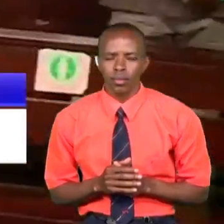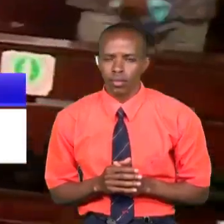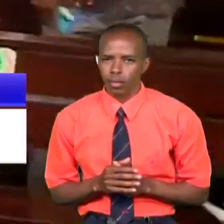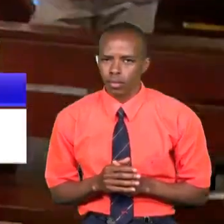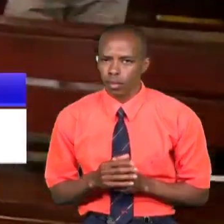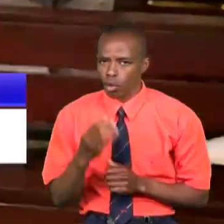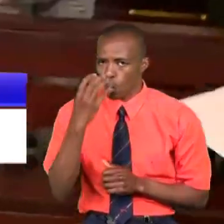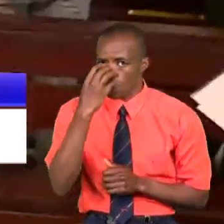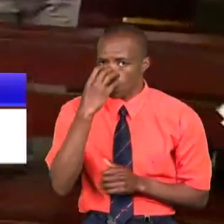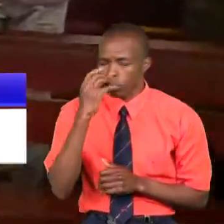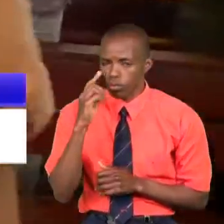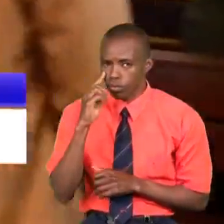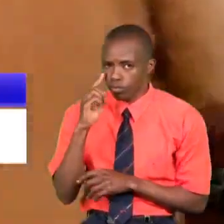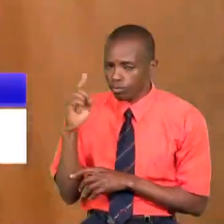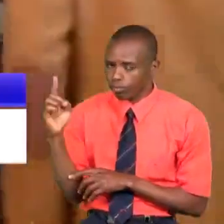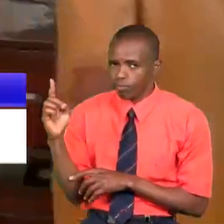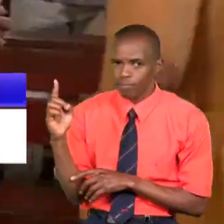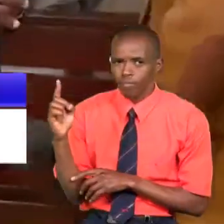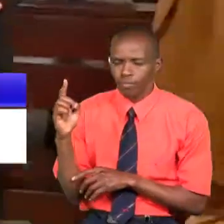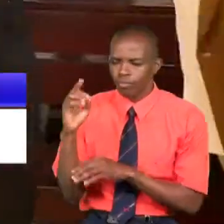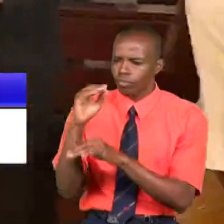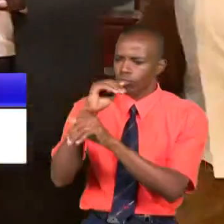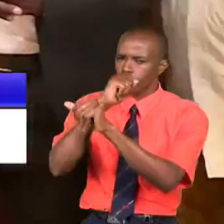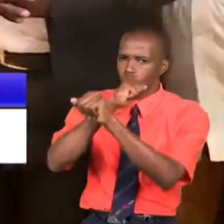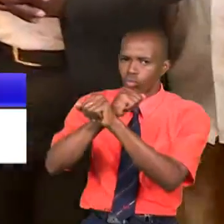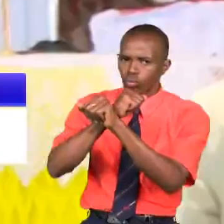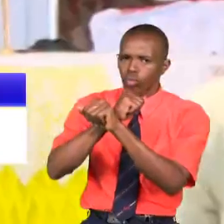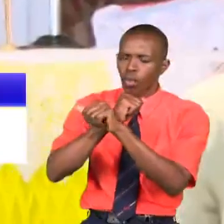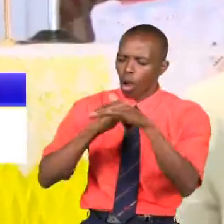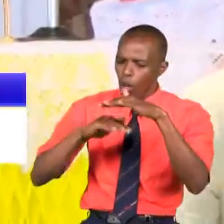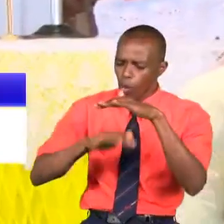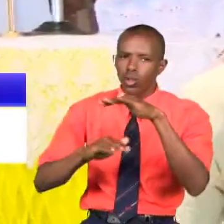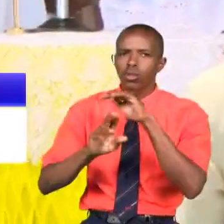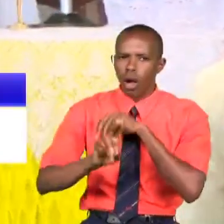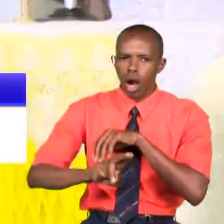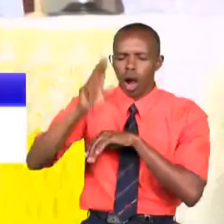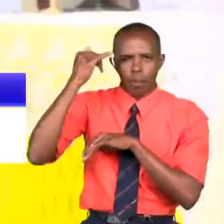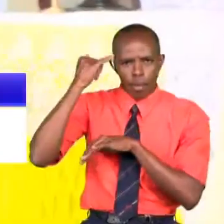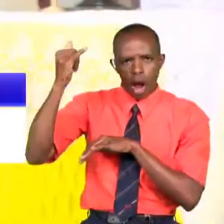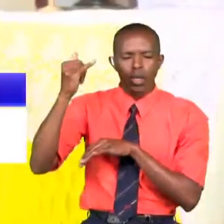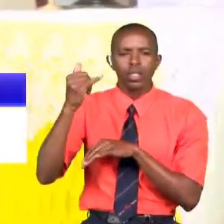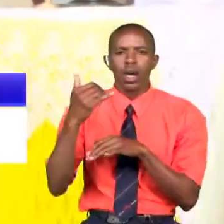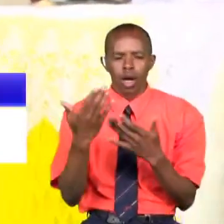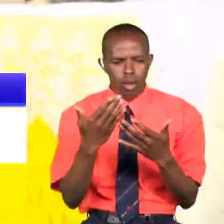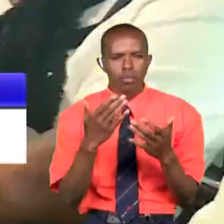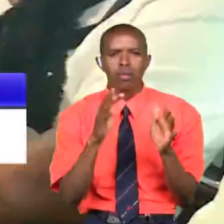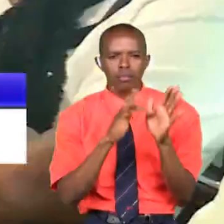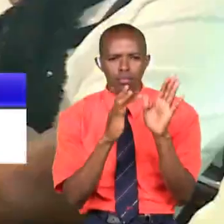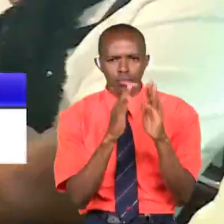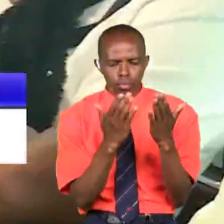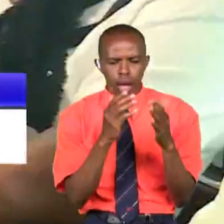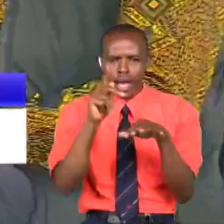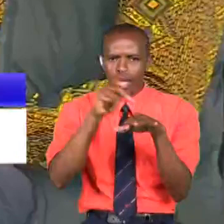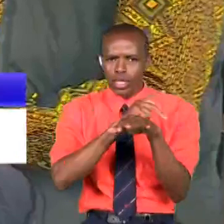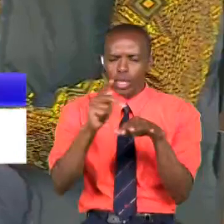Deputy President William Ruto has yet again defended his bottom-up economic approach while relating it to biblical teachings in Psalms